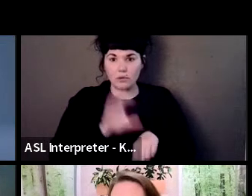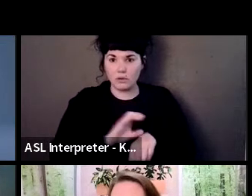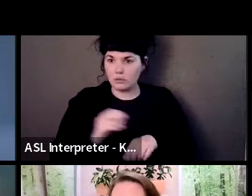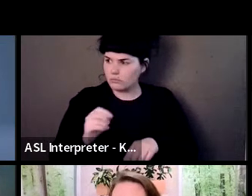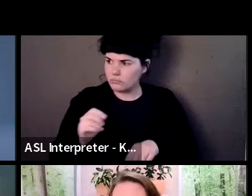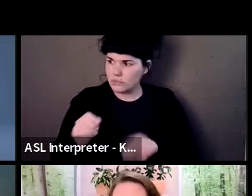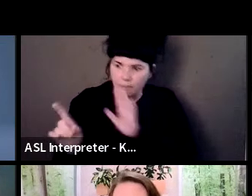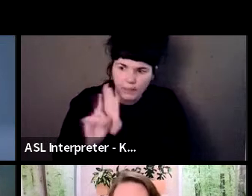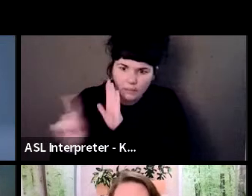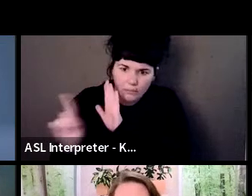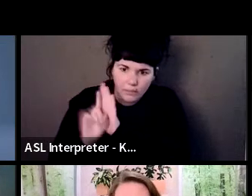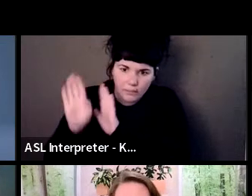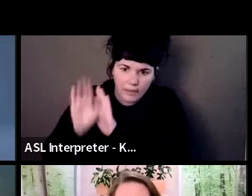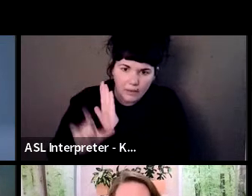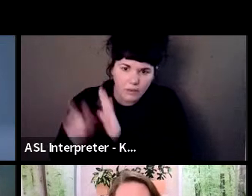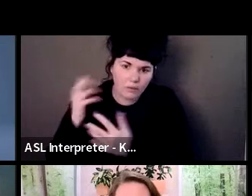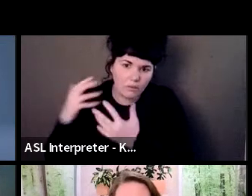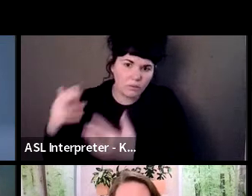you will be prompted by the Zoom app